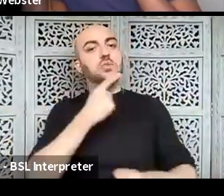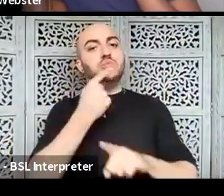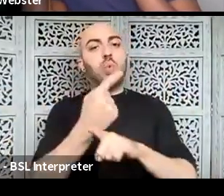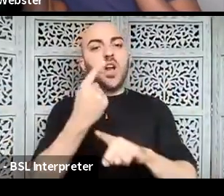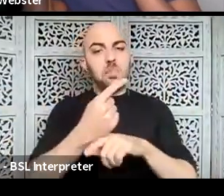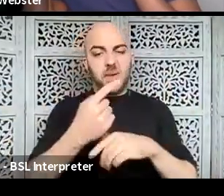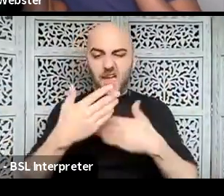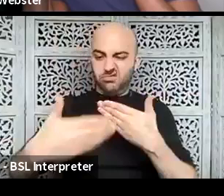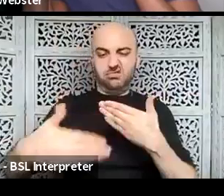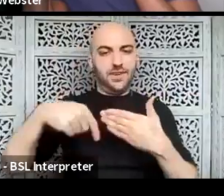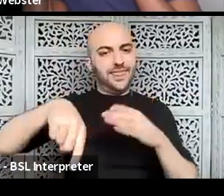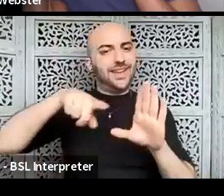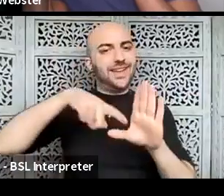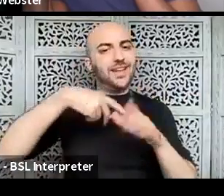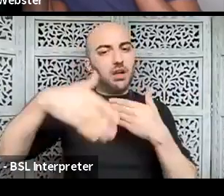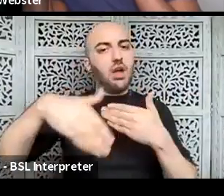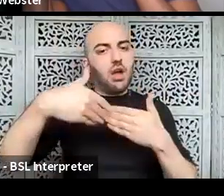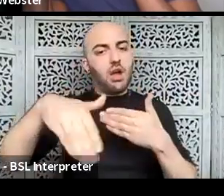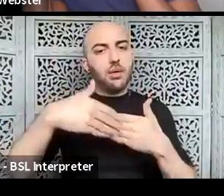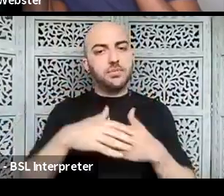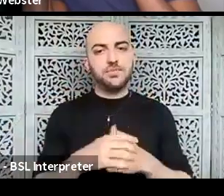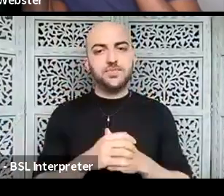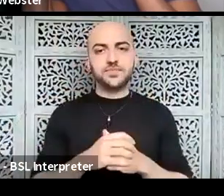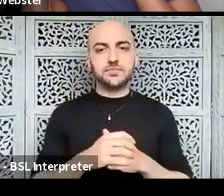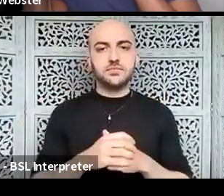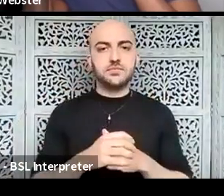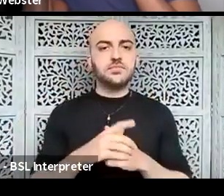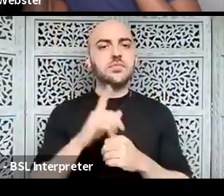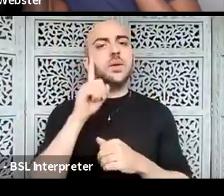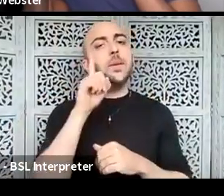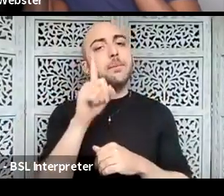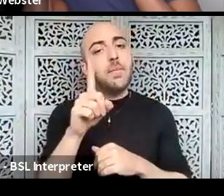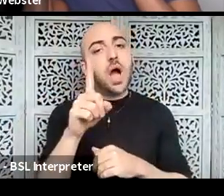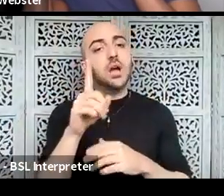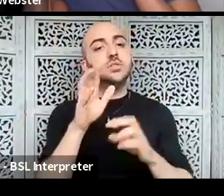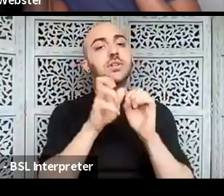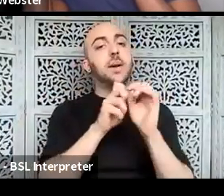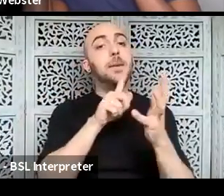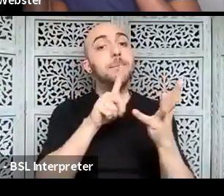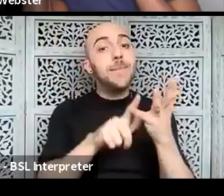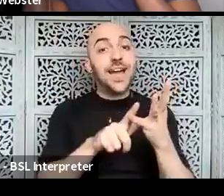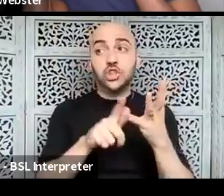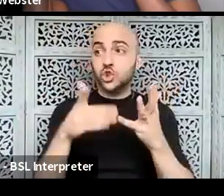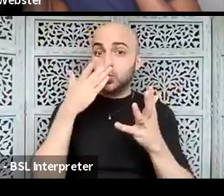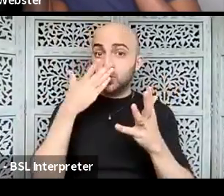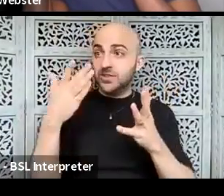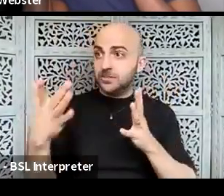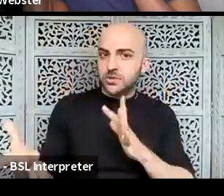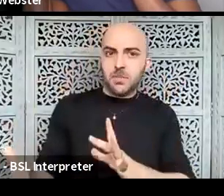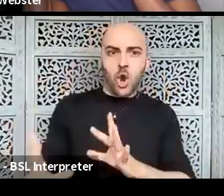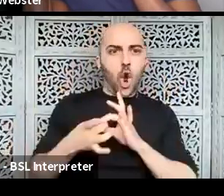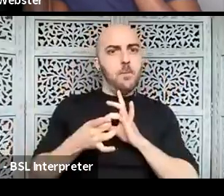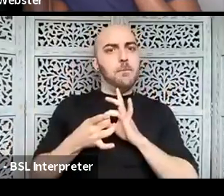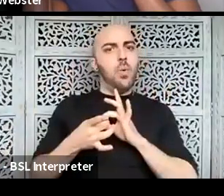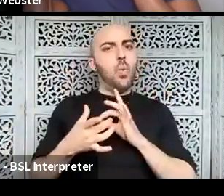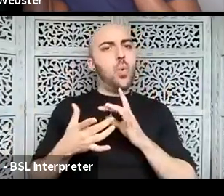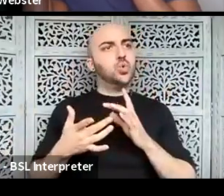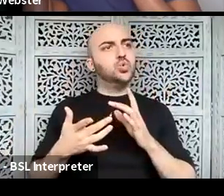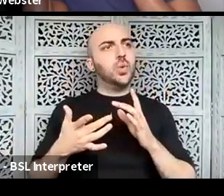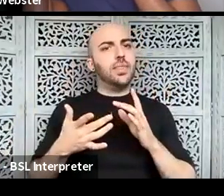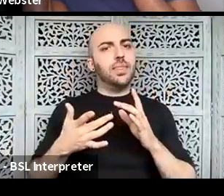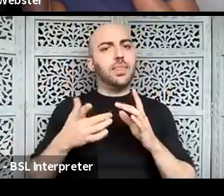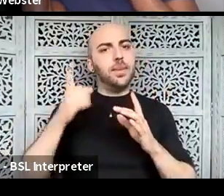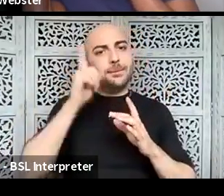sort of later in the year. But I think to have Beck2 sort of on board now with people who do the kinds of